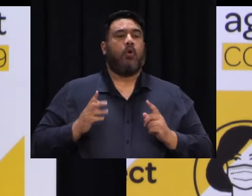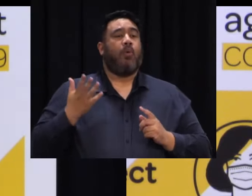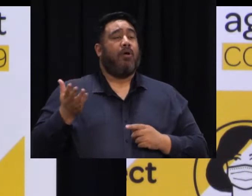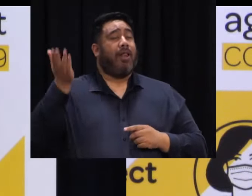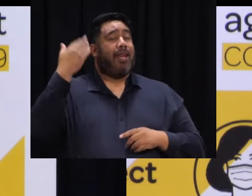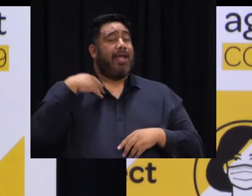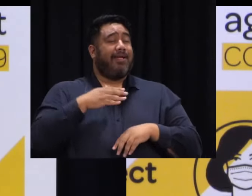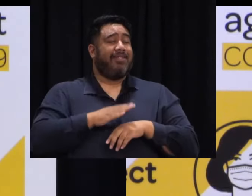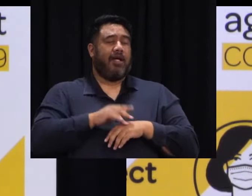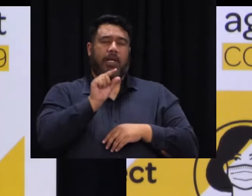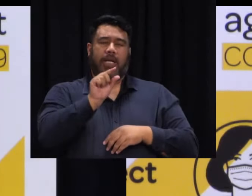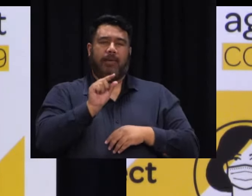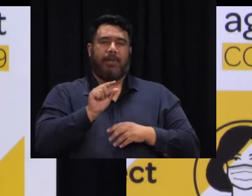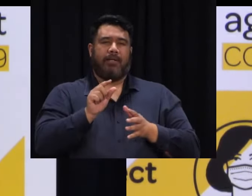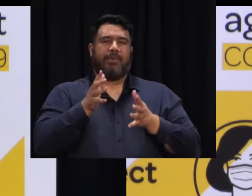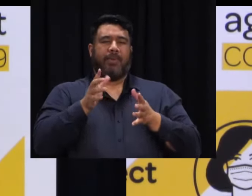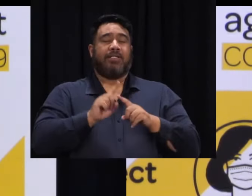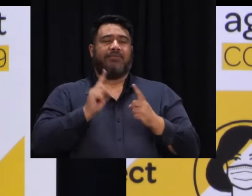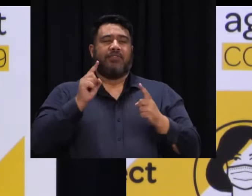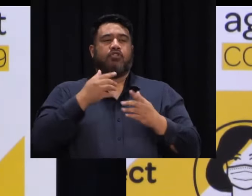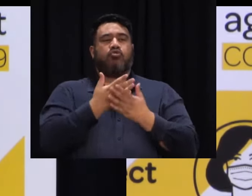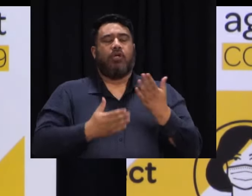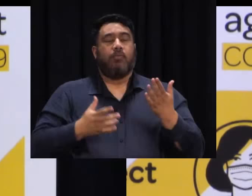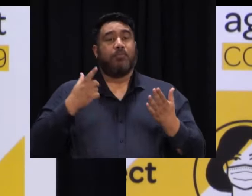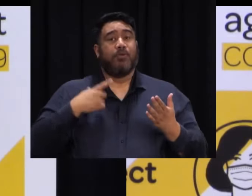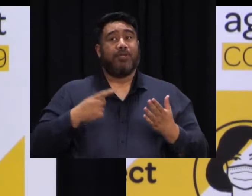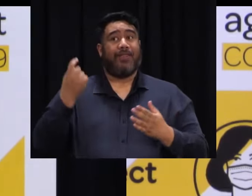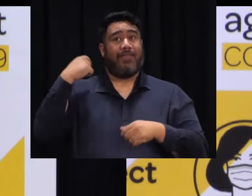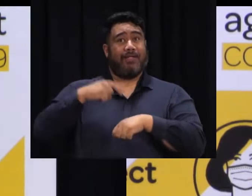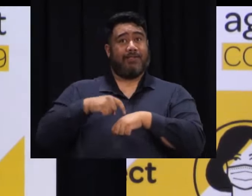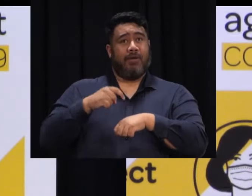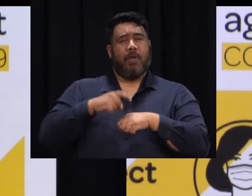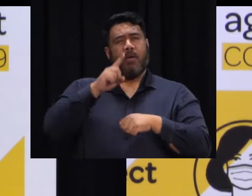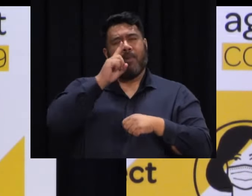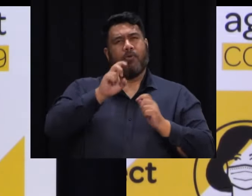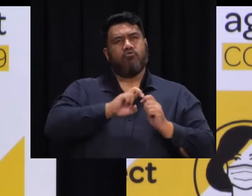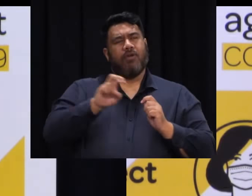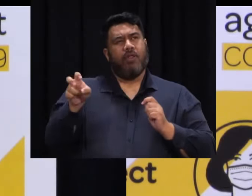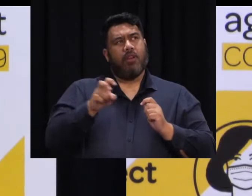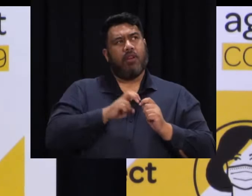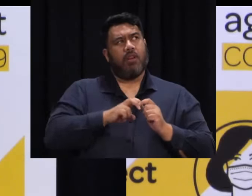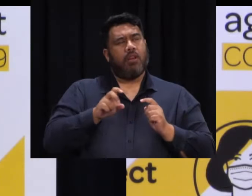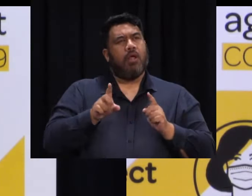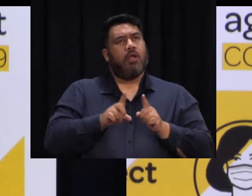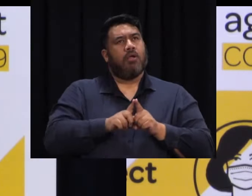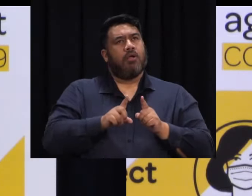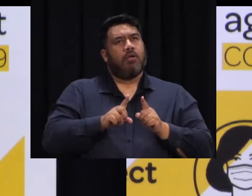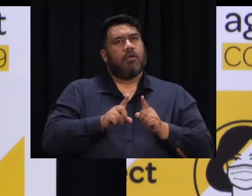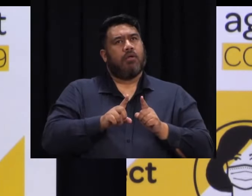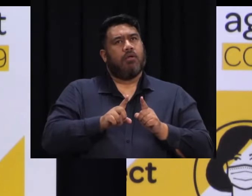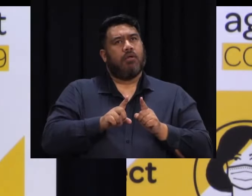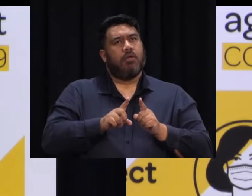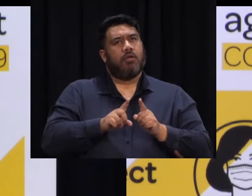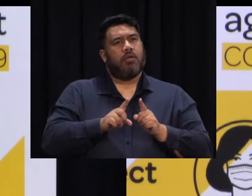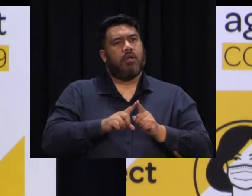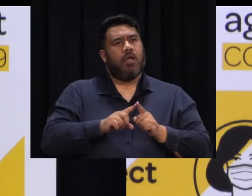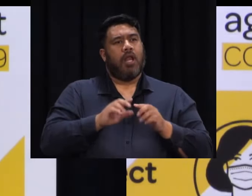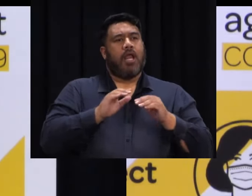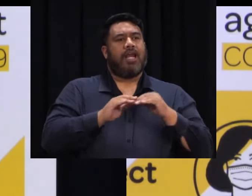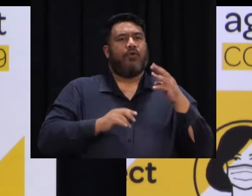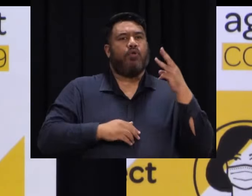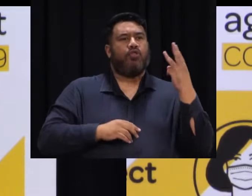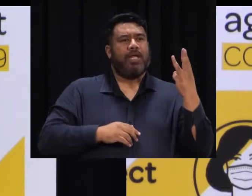time is there were some people who were travelling. Remember, that was the first. We went 3-2. We didn't have a